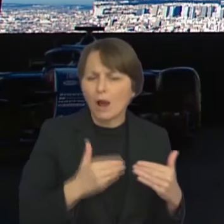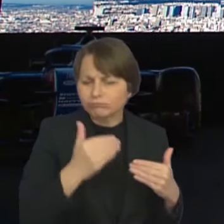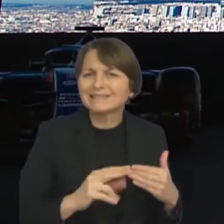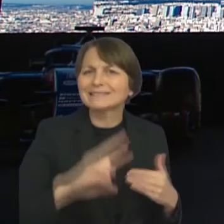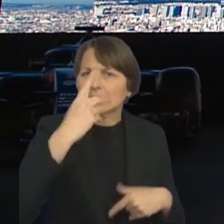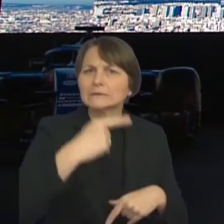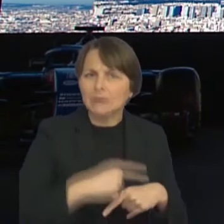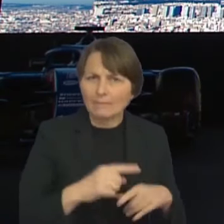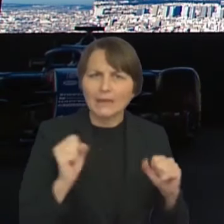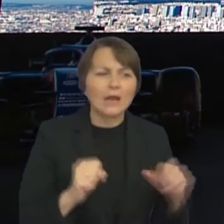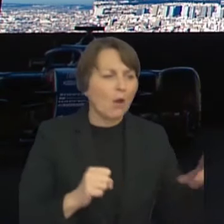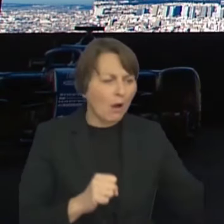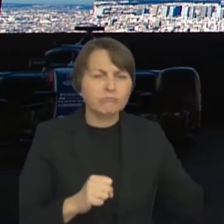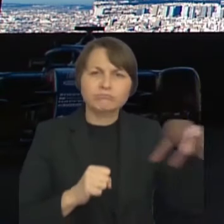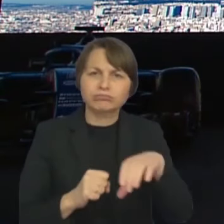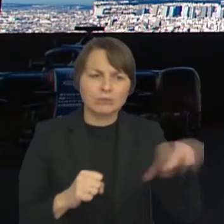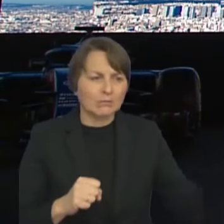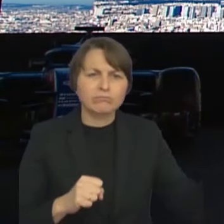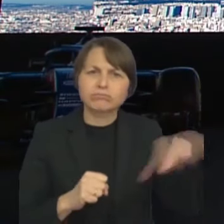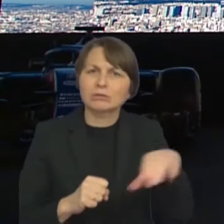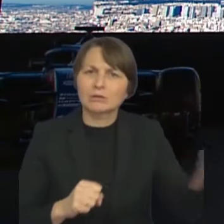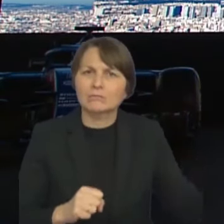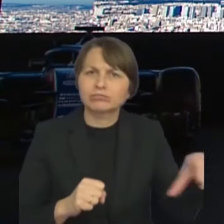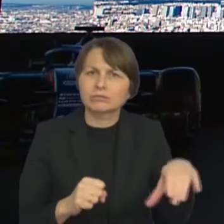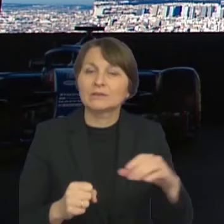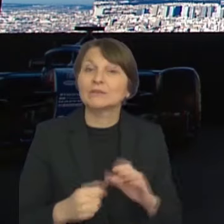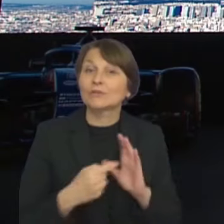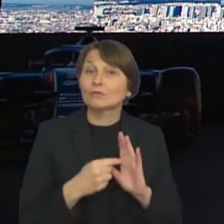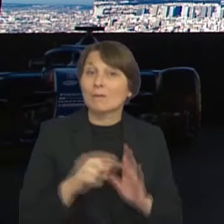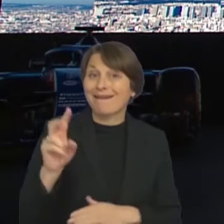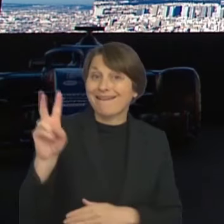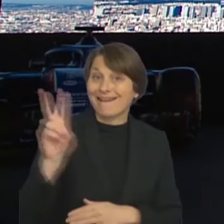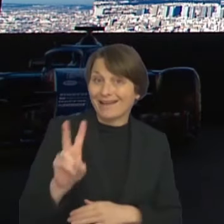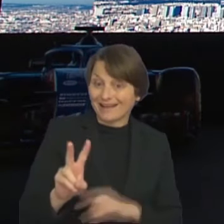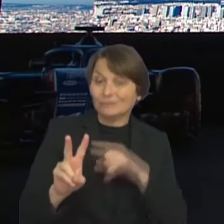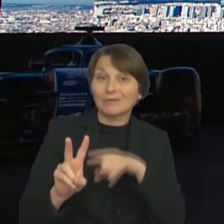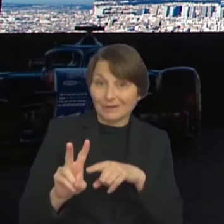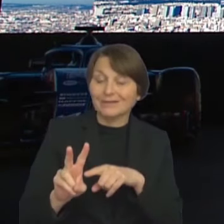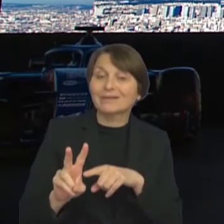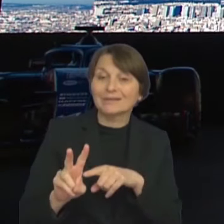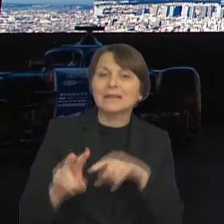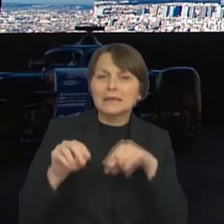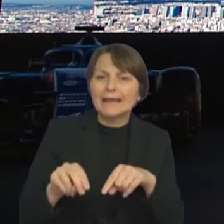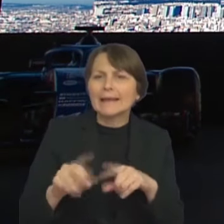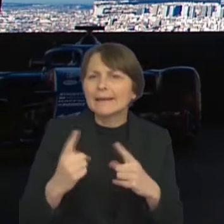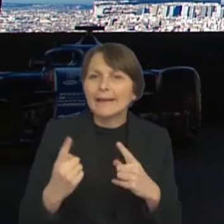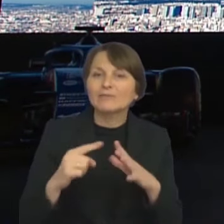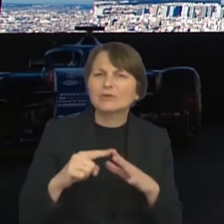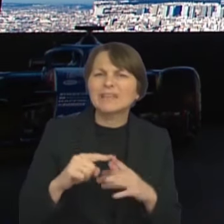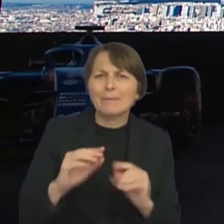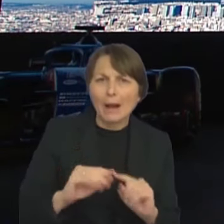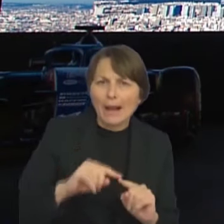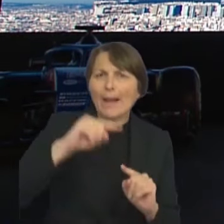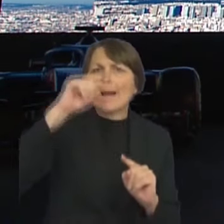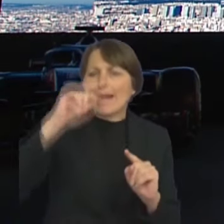that the electric grid can be relieved during consumption peaks. We can also